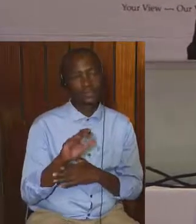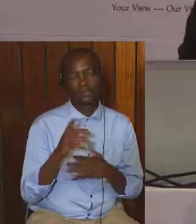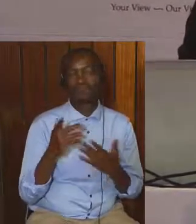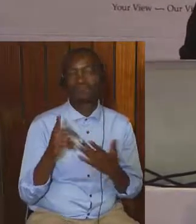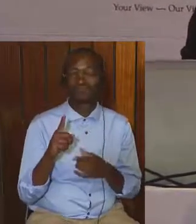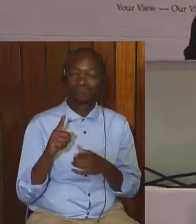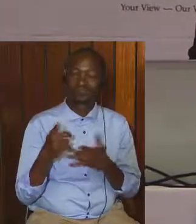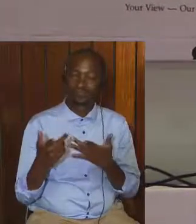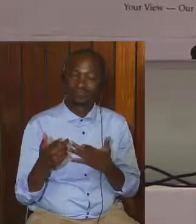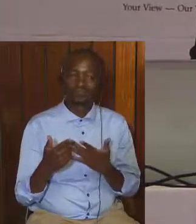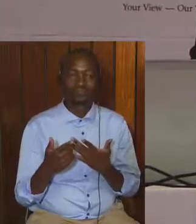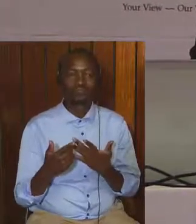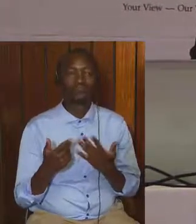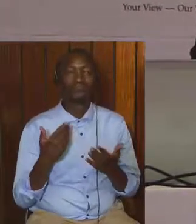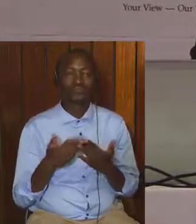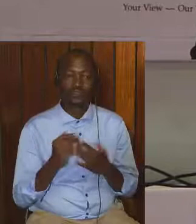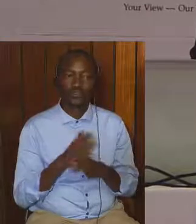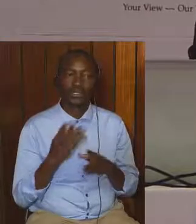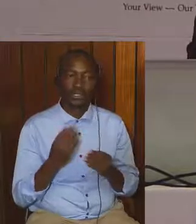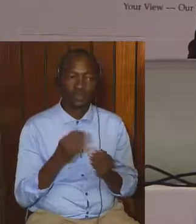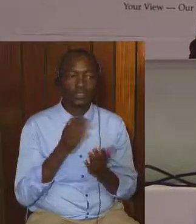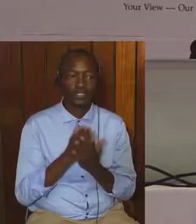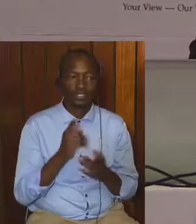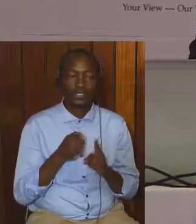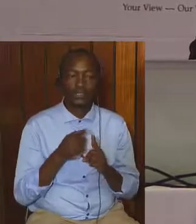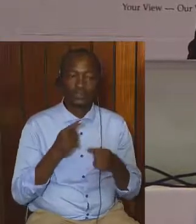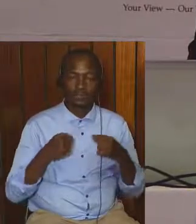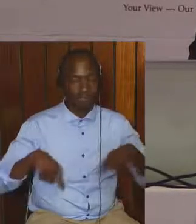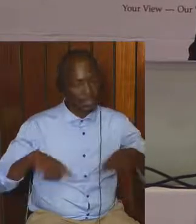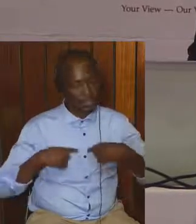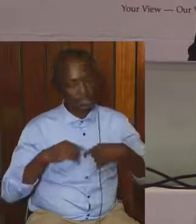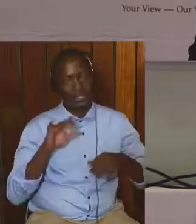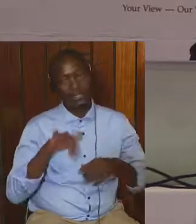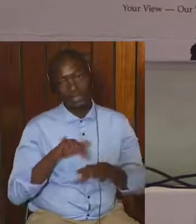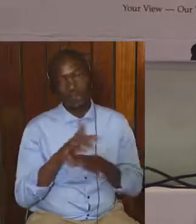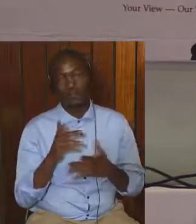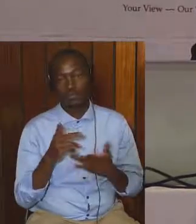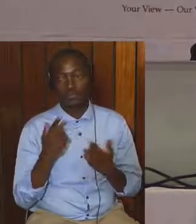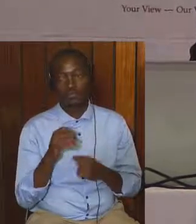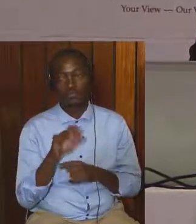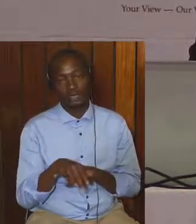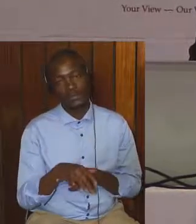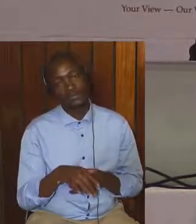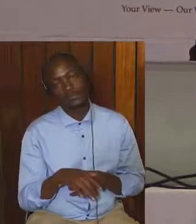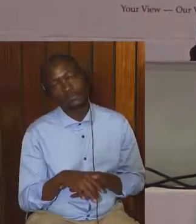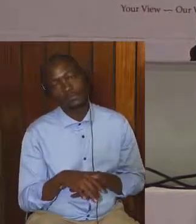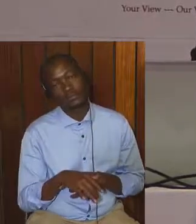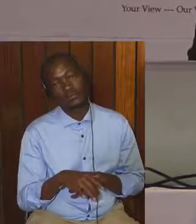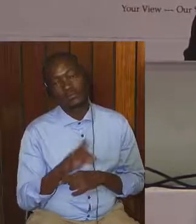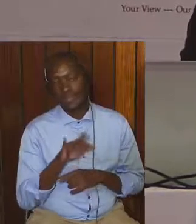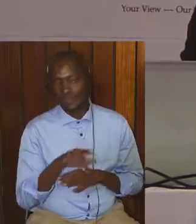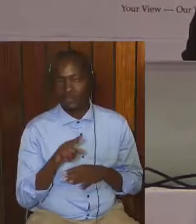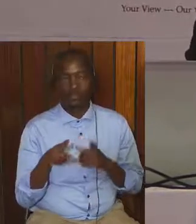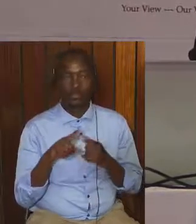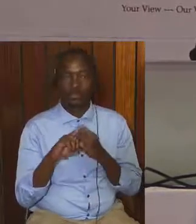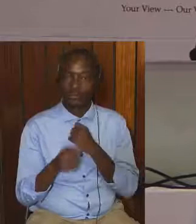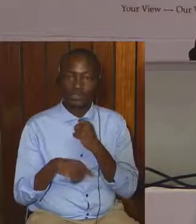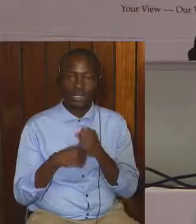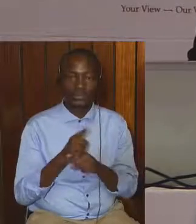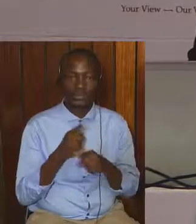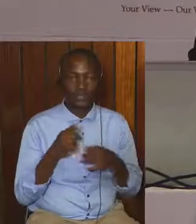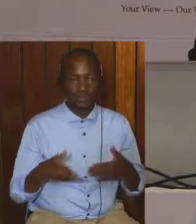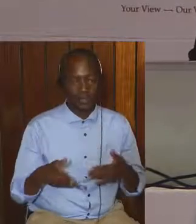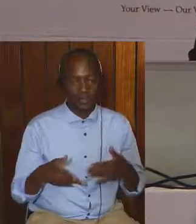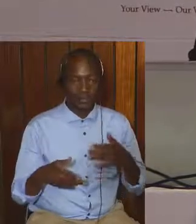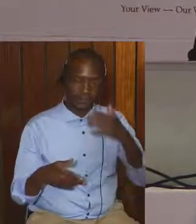So you can have the assurance from us that we will keep up that pressure, and this will not be the last time we are here.